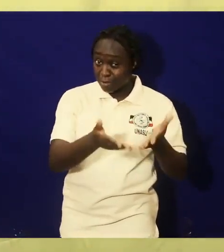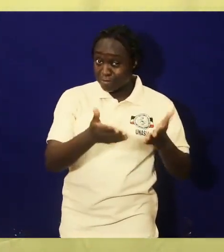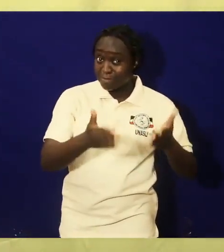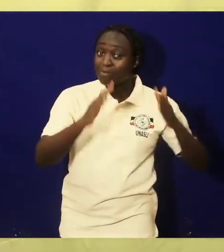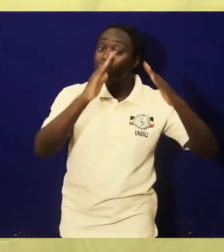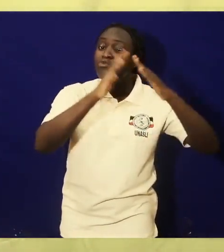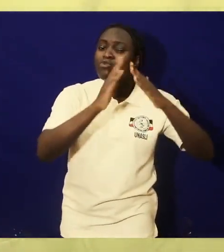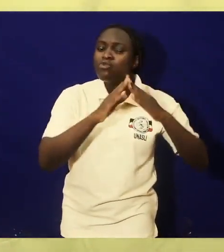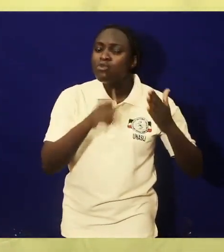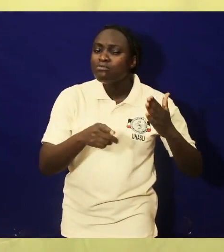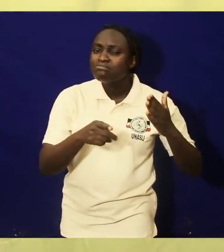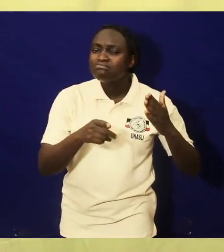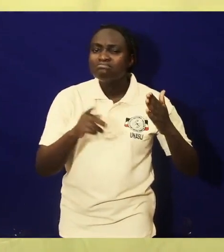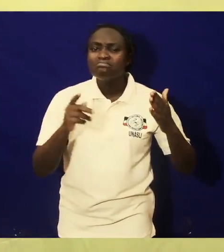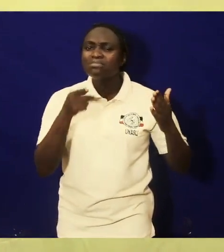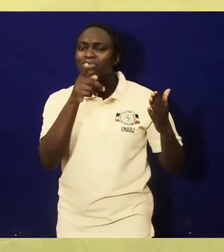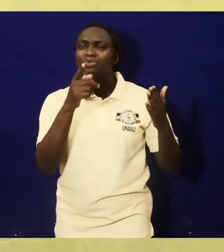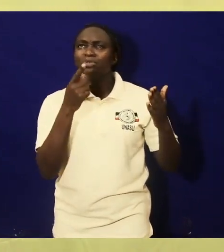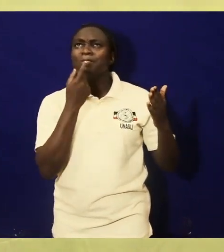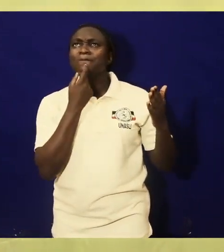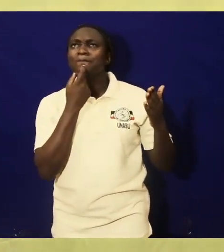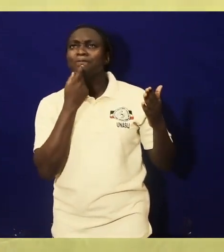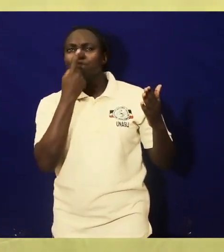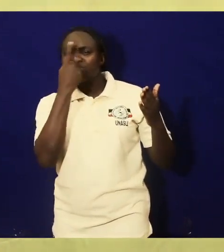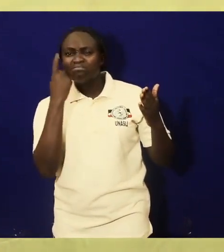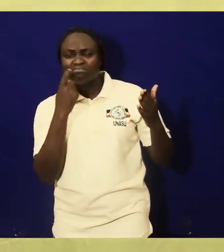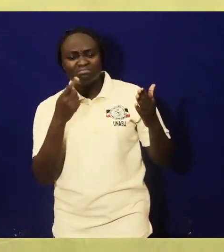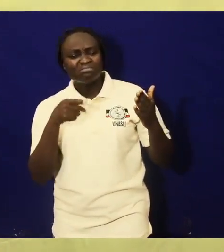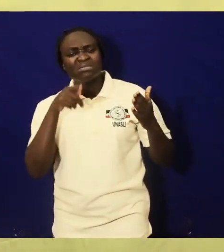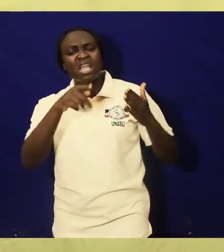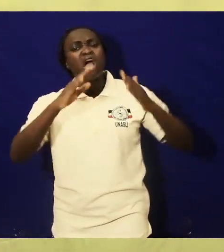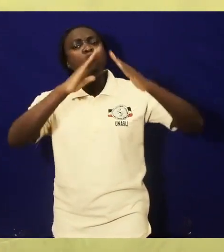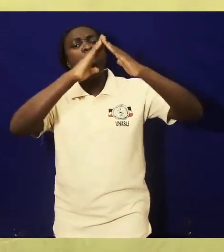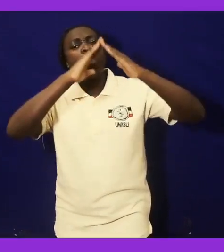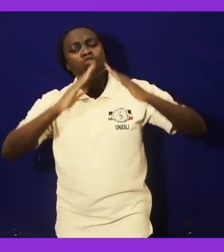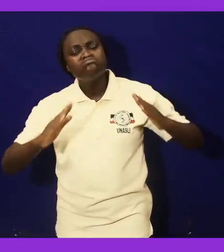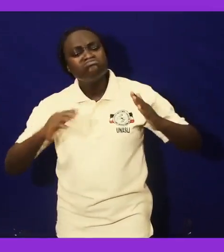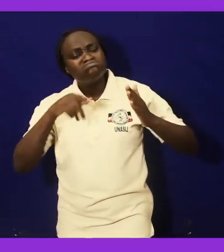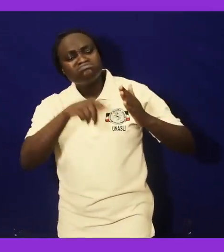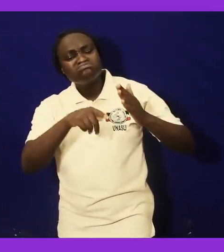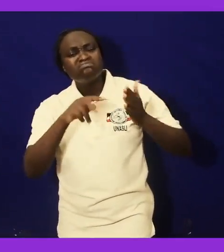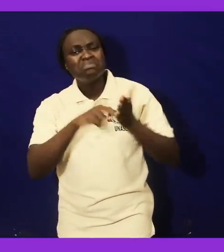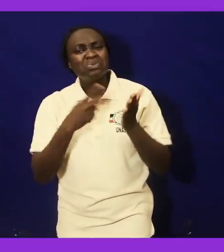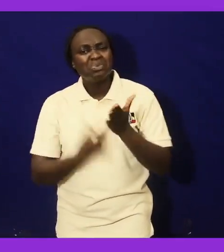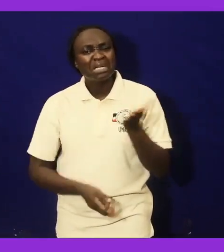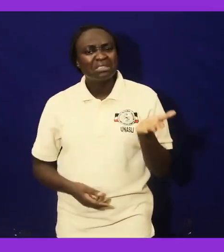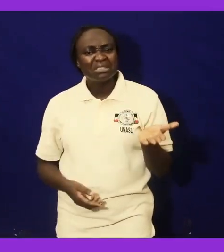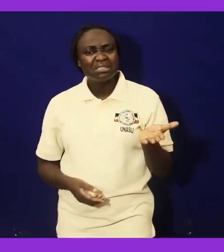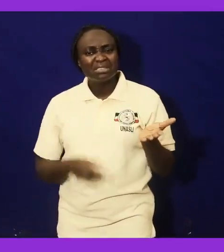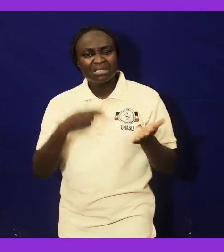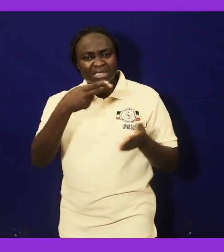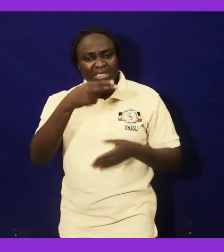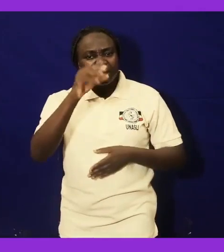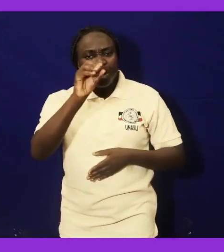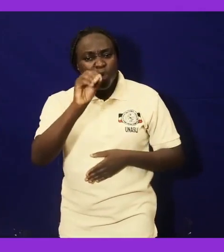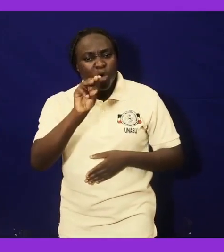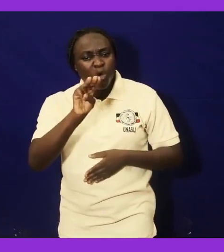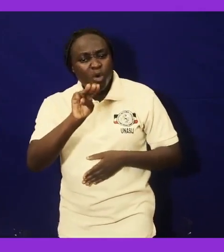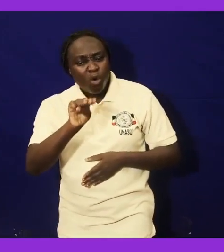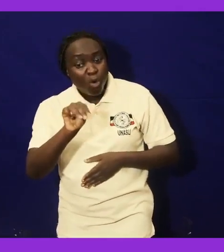start, the people at home, let's ask ourselves a question. What is a home?